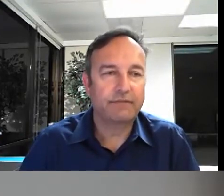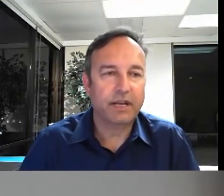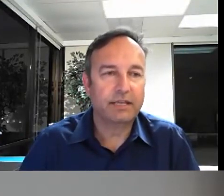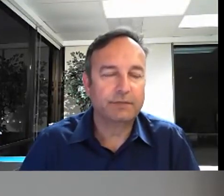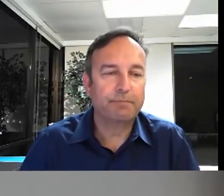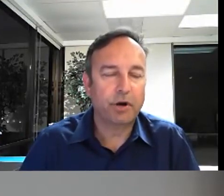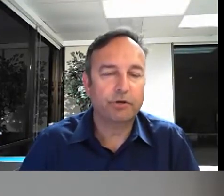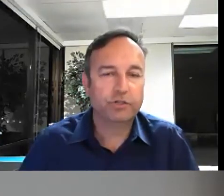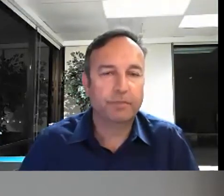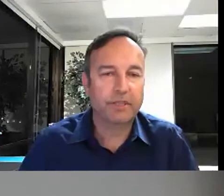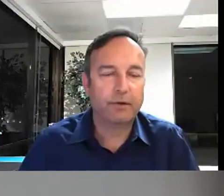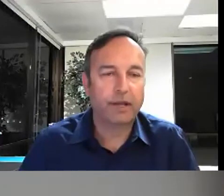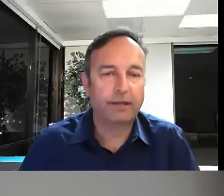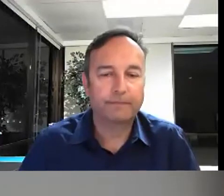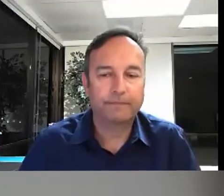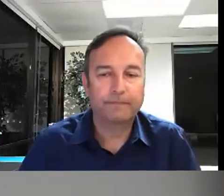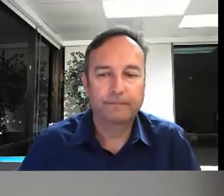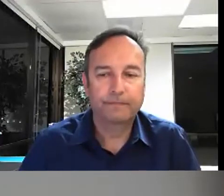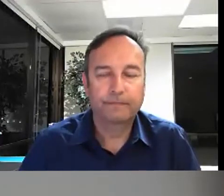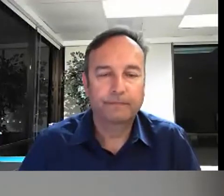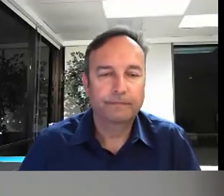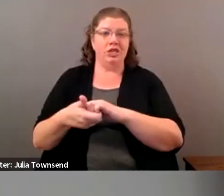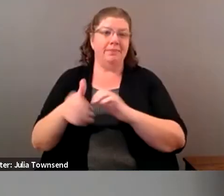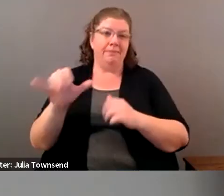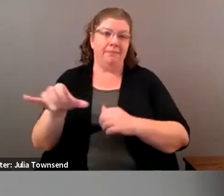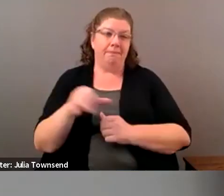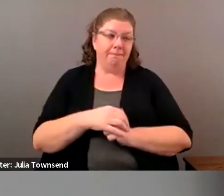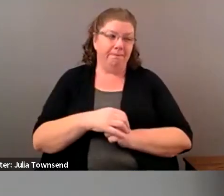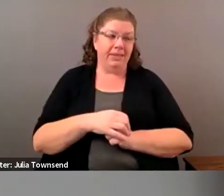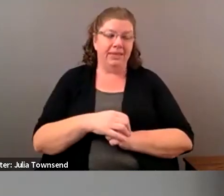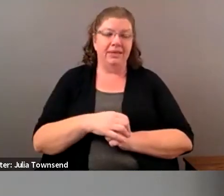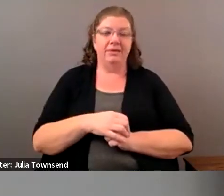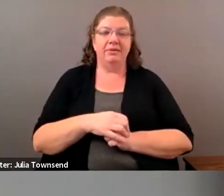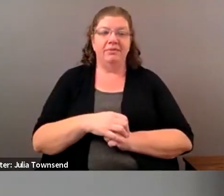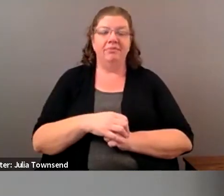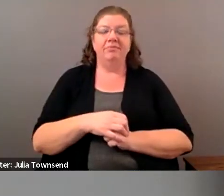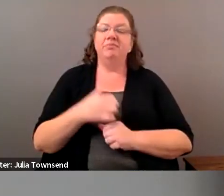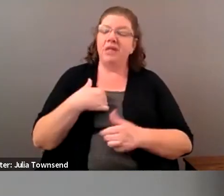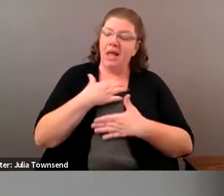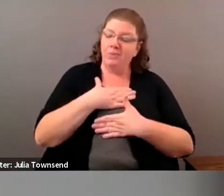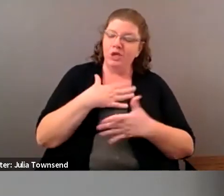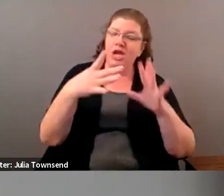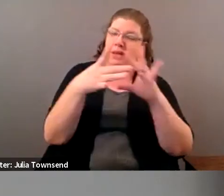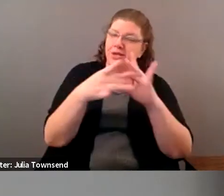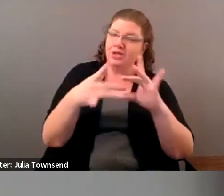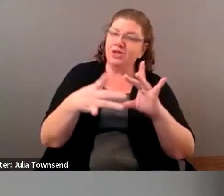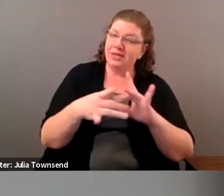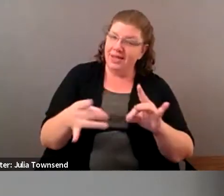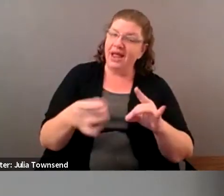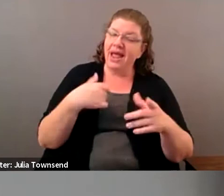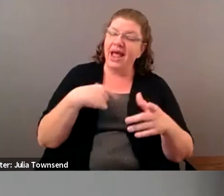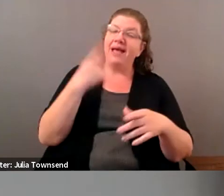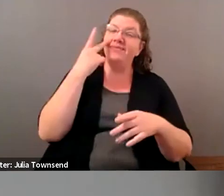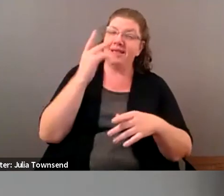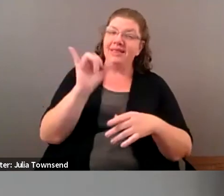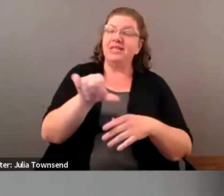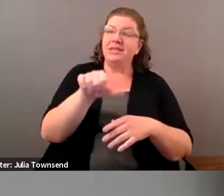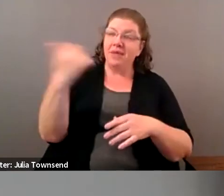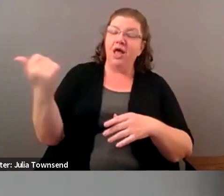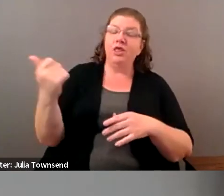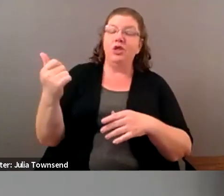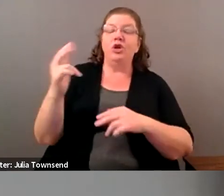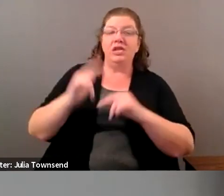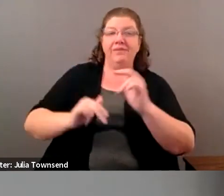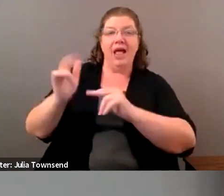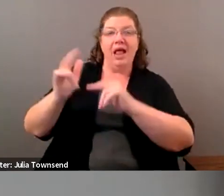it's kind of a nice partnership in that way. I appreciate you mentioning that, because I have seen that in some other developments, that there's